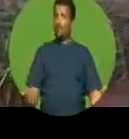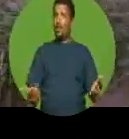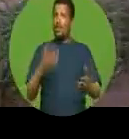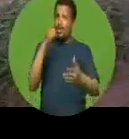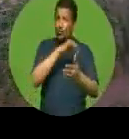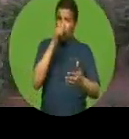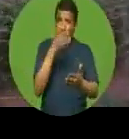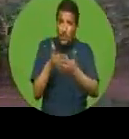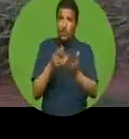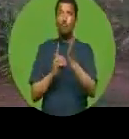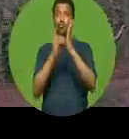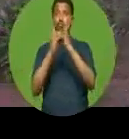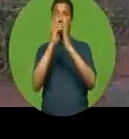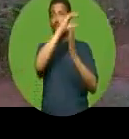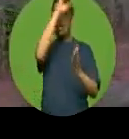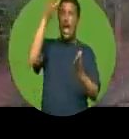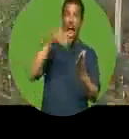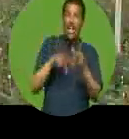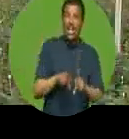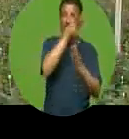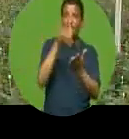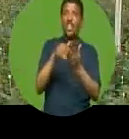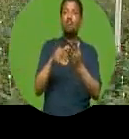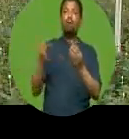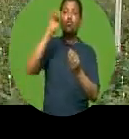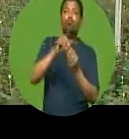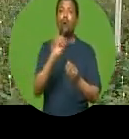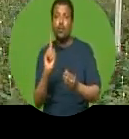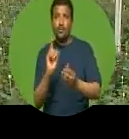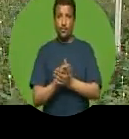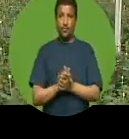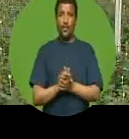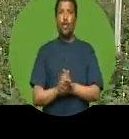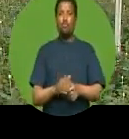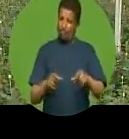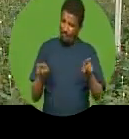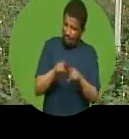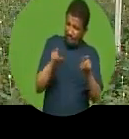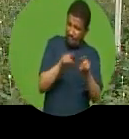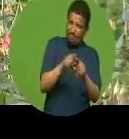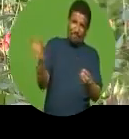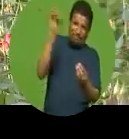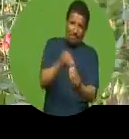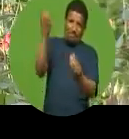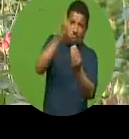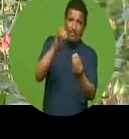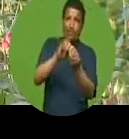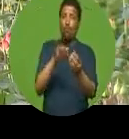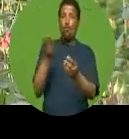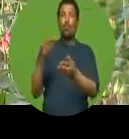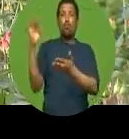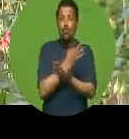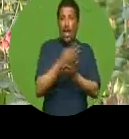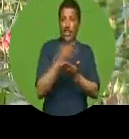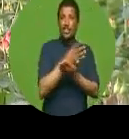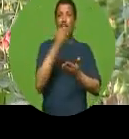recent developments in the agricultural sector include consistent increase in both